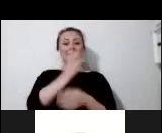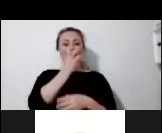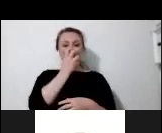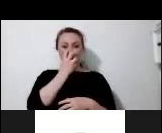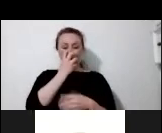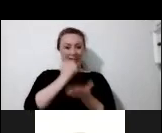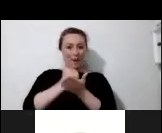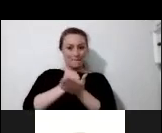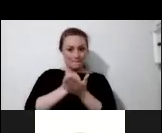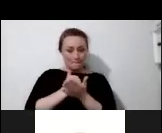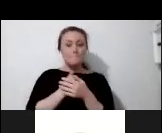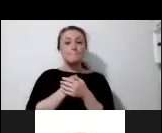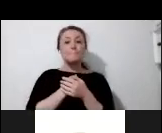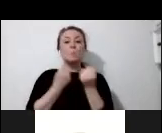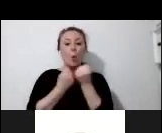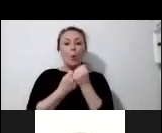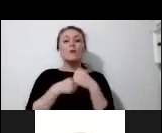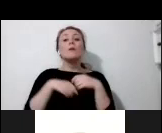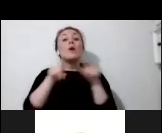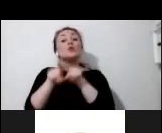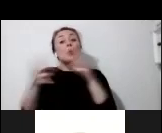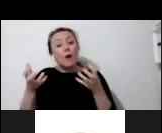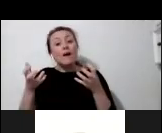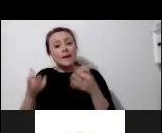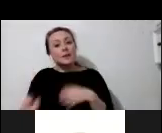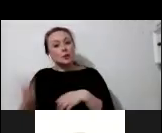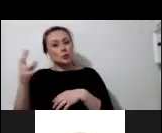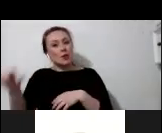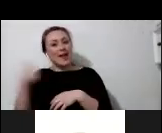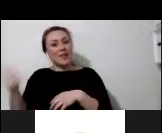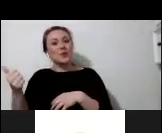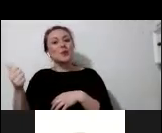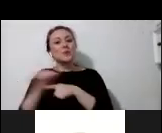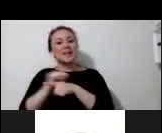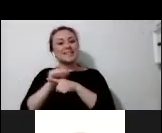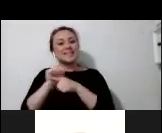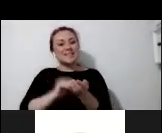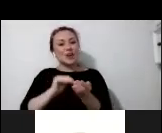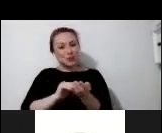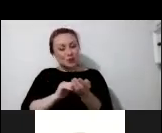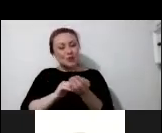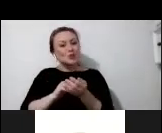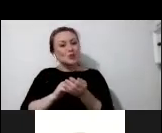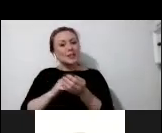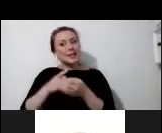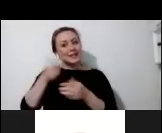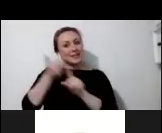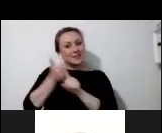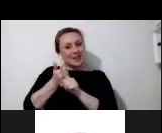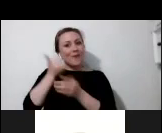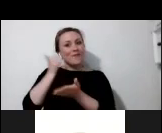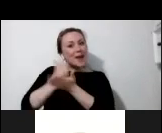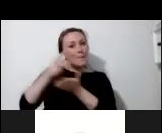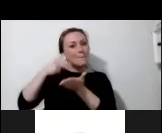they also wanted to have 2 other residents in which that they fund to come over. And so, and then